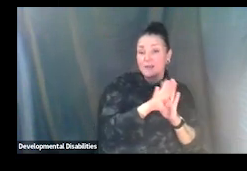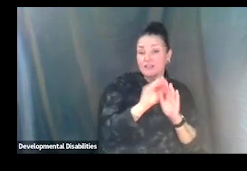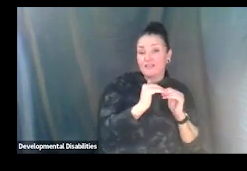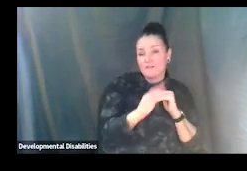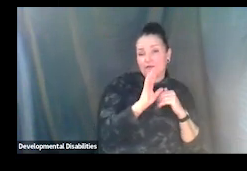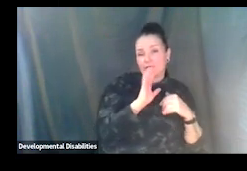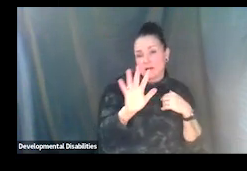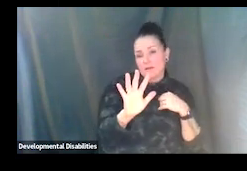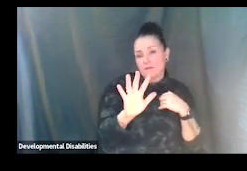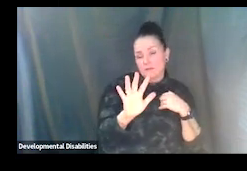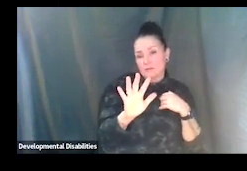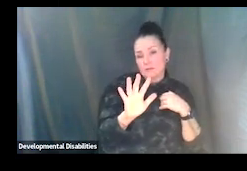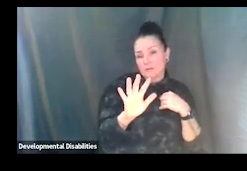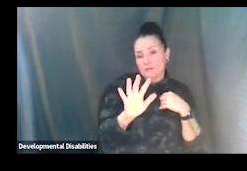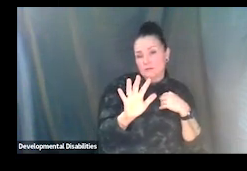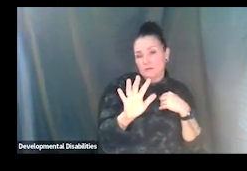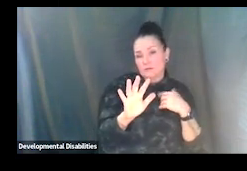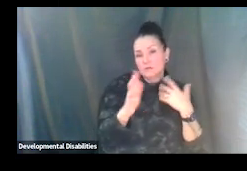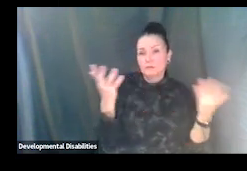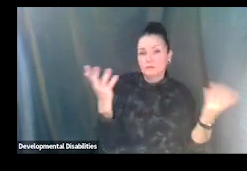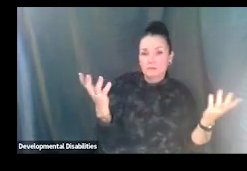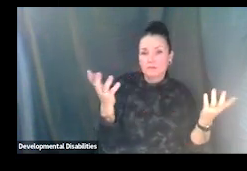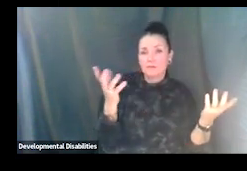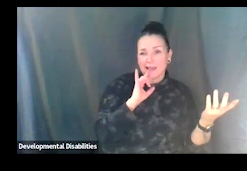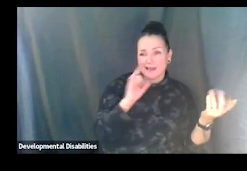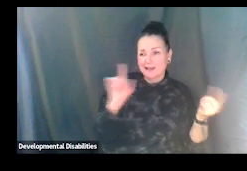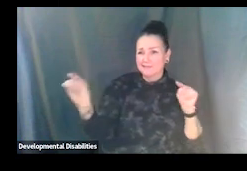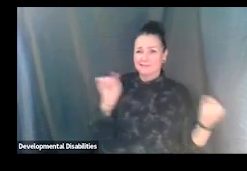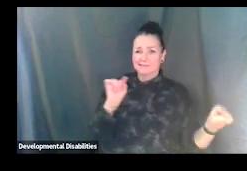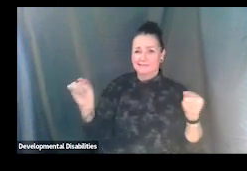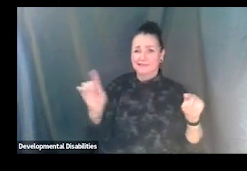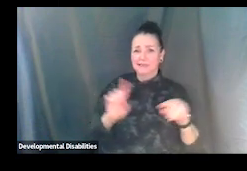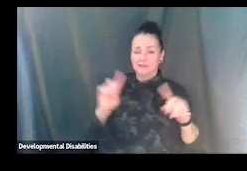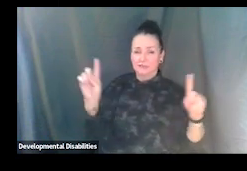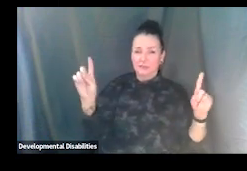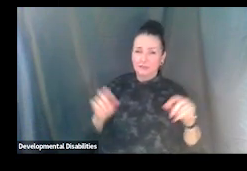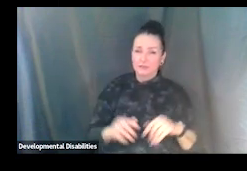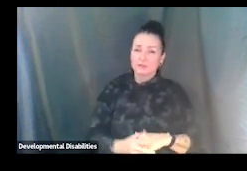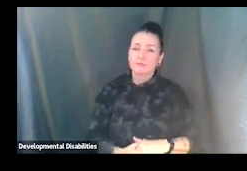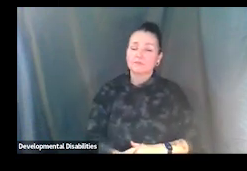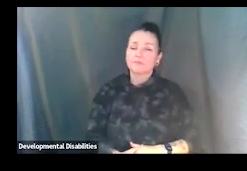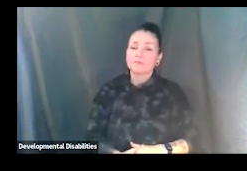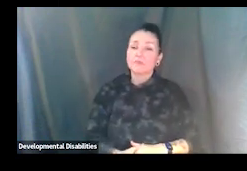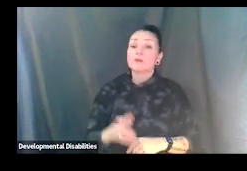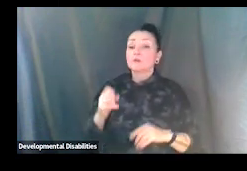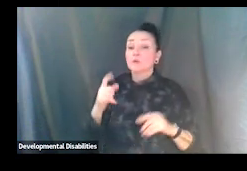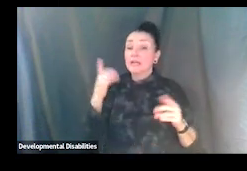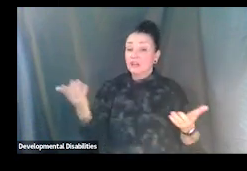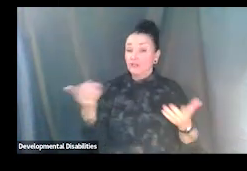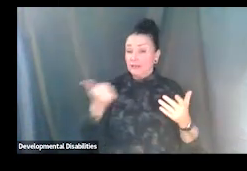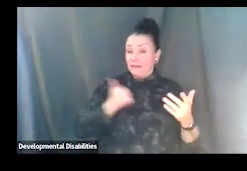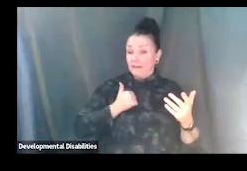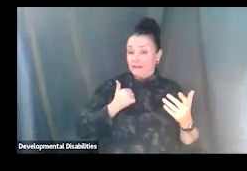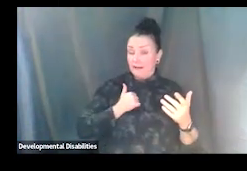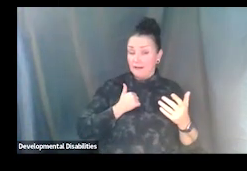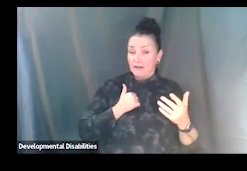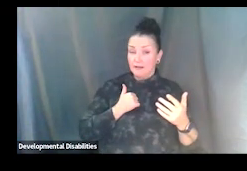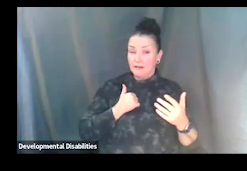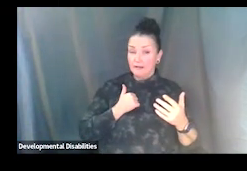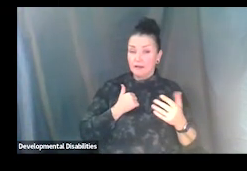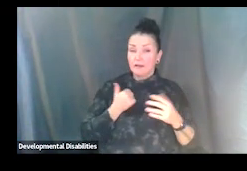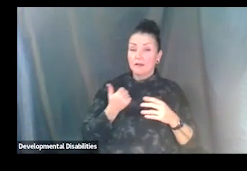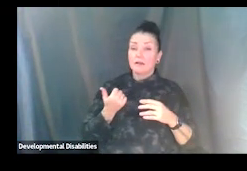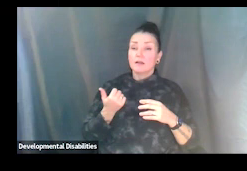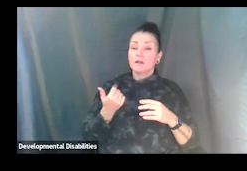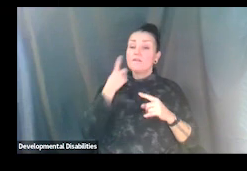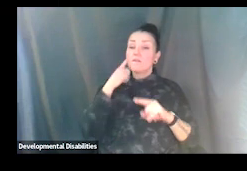think, for quite a long time. In Canada, we have several different medicines to address ADHD symptoms.